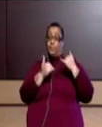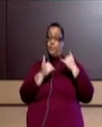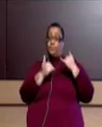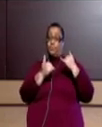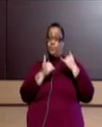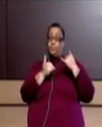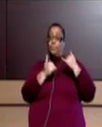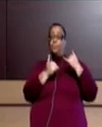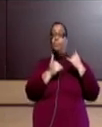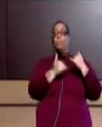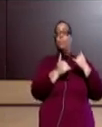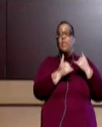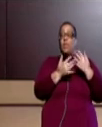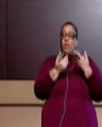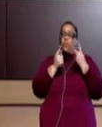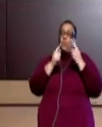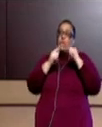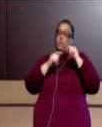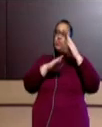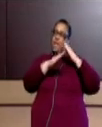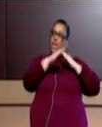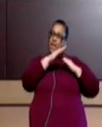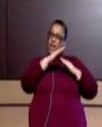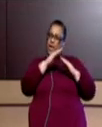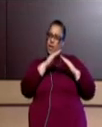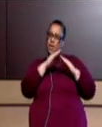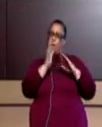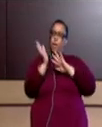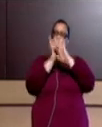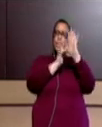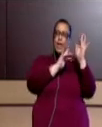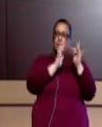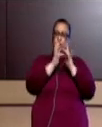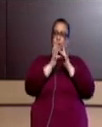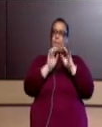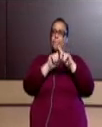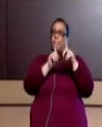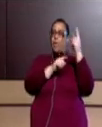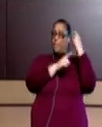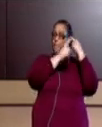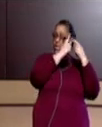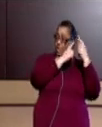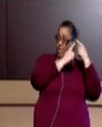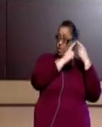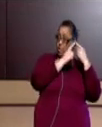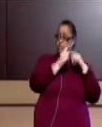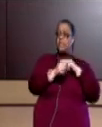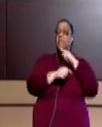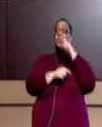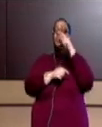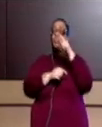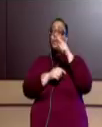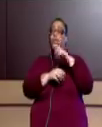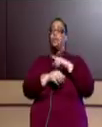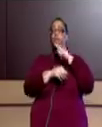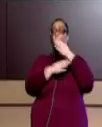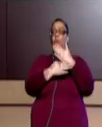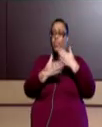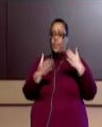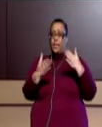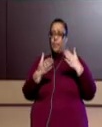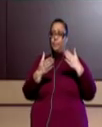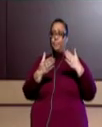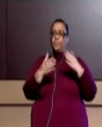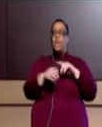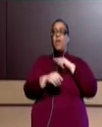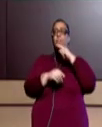it and hide it behind Jesus. But mental illness is real. It's a real thing, Pastor Hannah. You know,